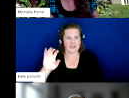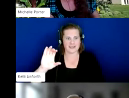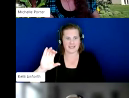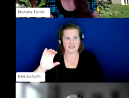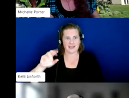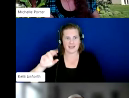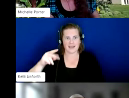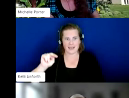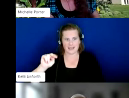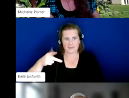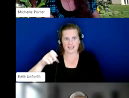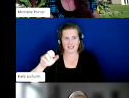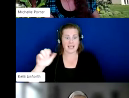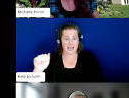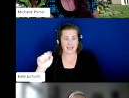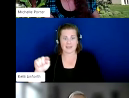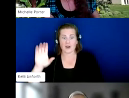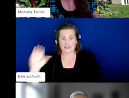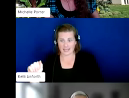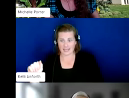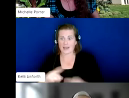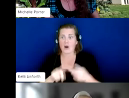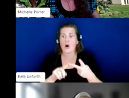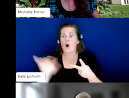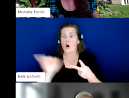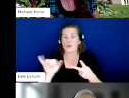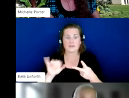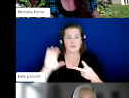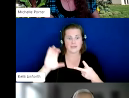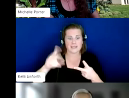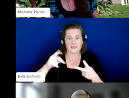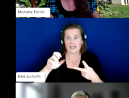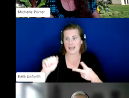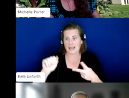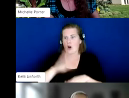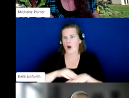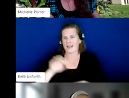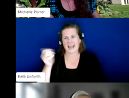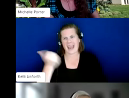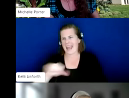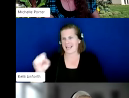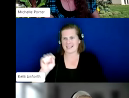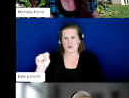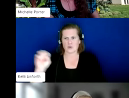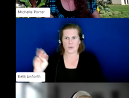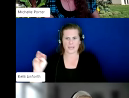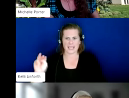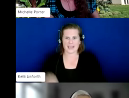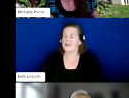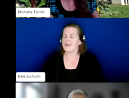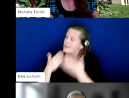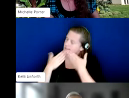www.cnpea.ca, or you can find us on social media as well under CNPEA. Thank you, Benedict.